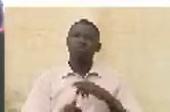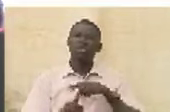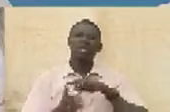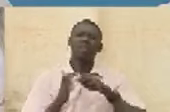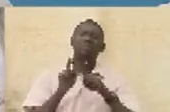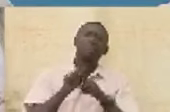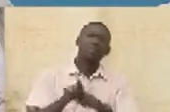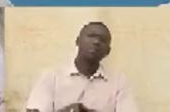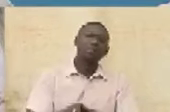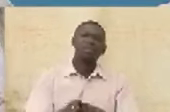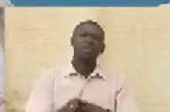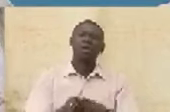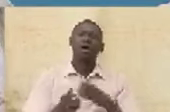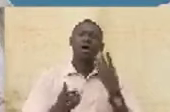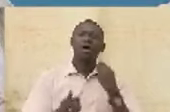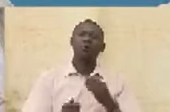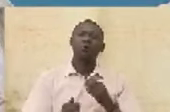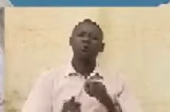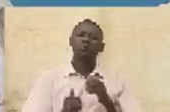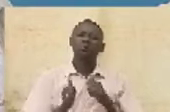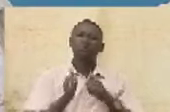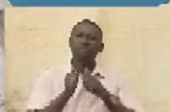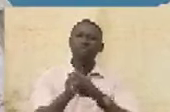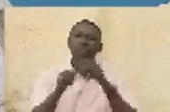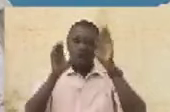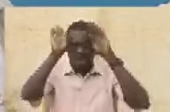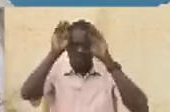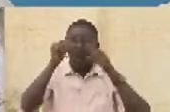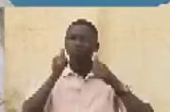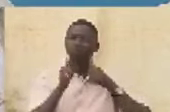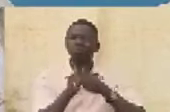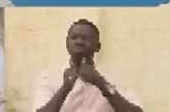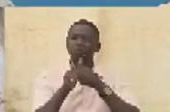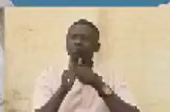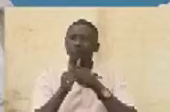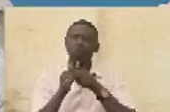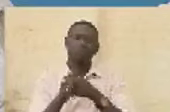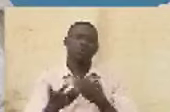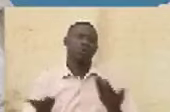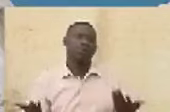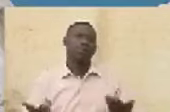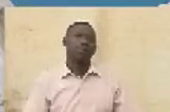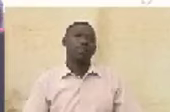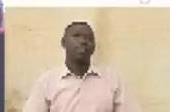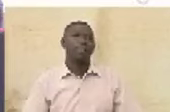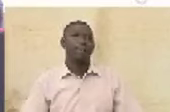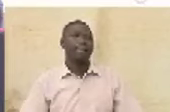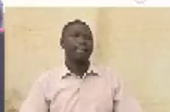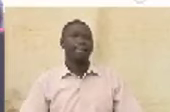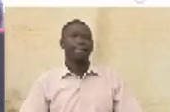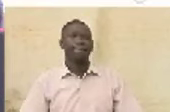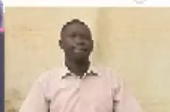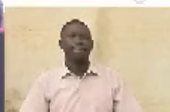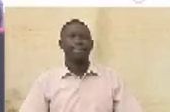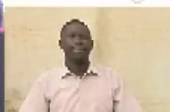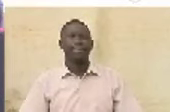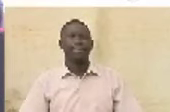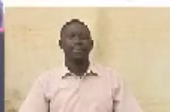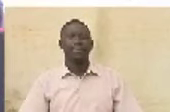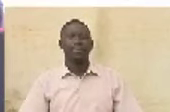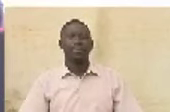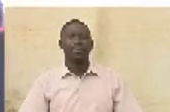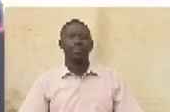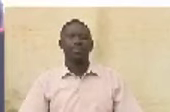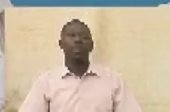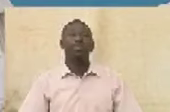kan ke bayndi kamuta ko men ka bengol bayndi ha nilu borta iblata wala no mo so